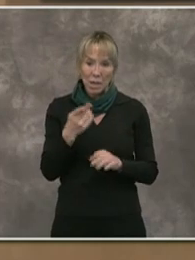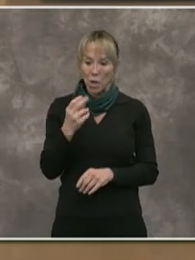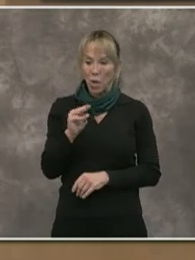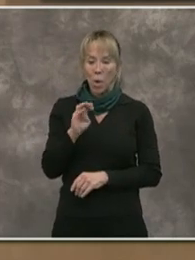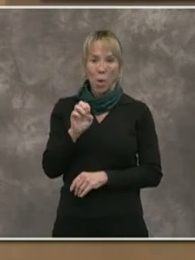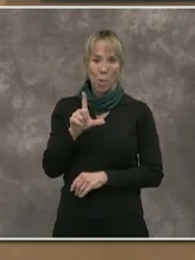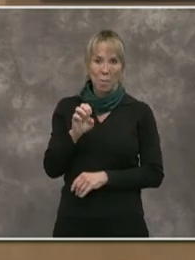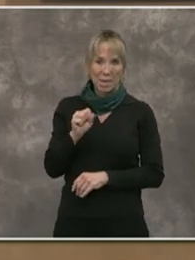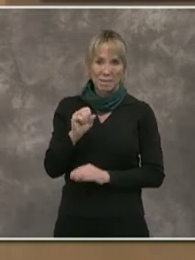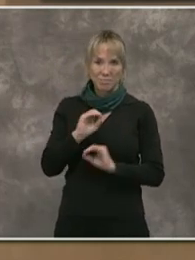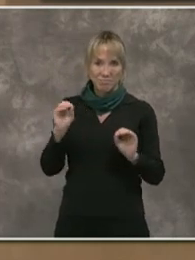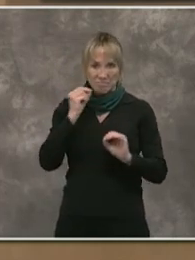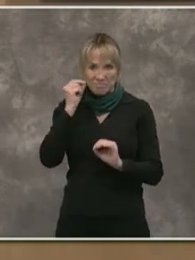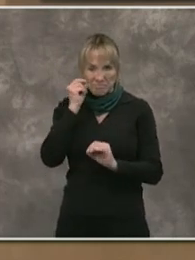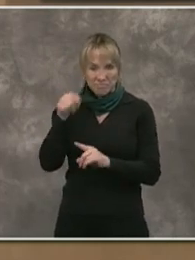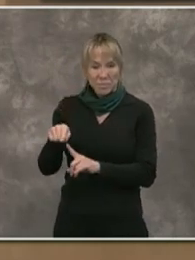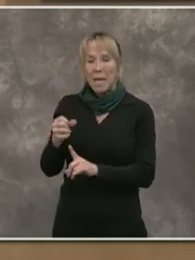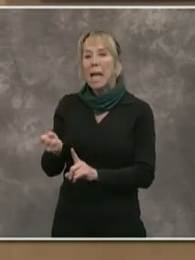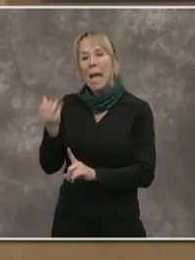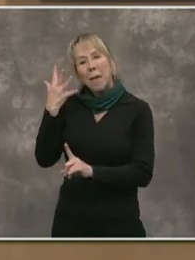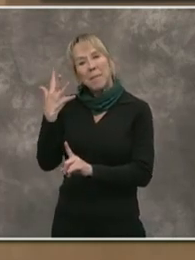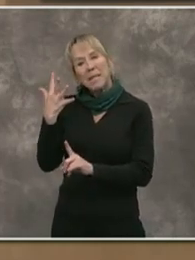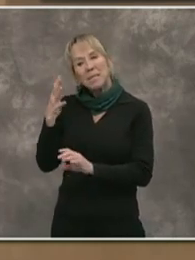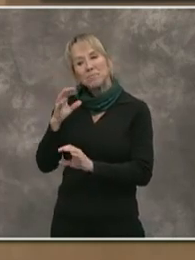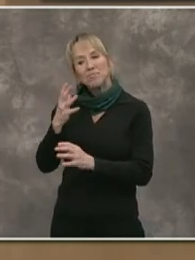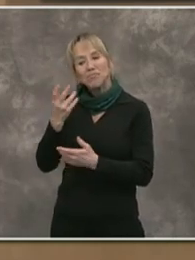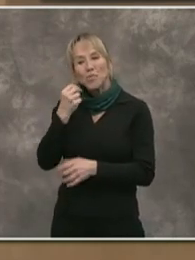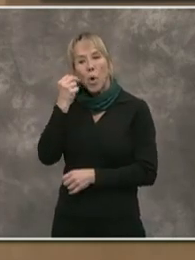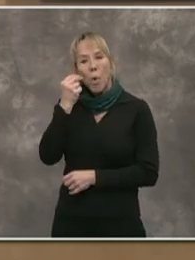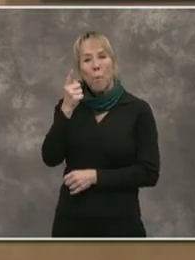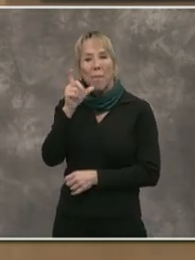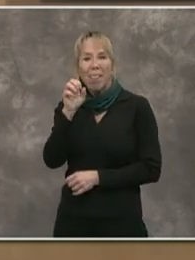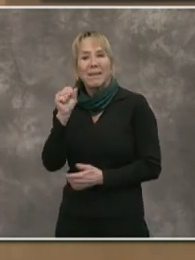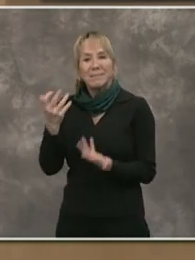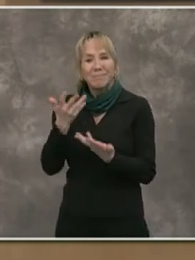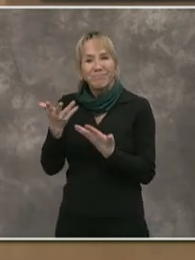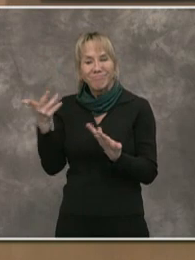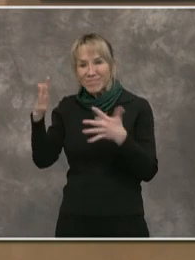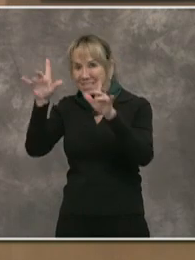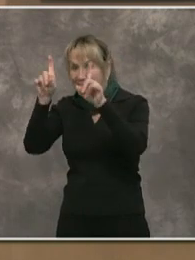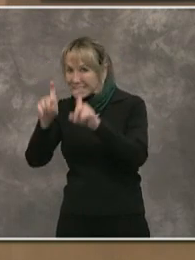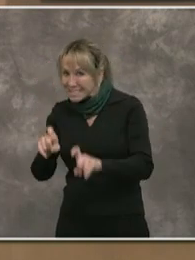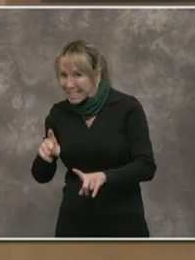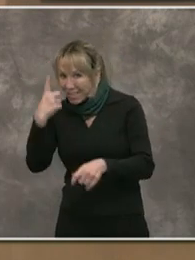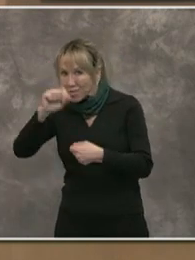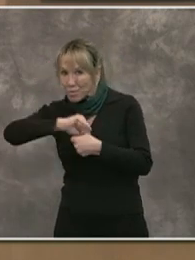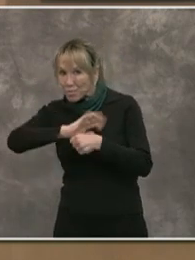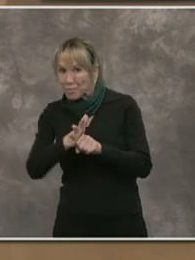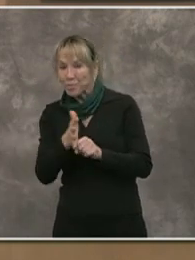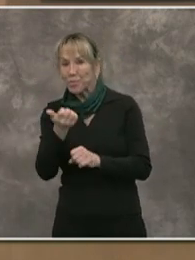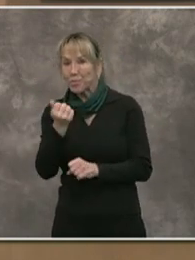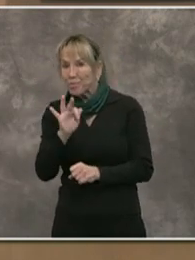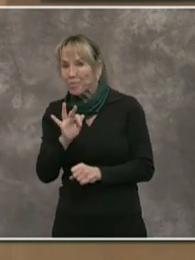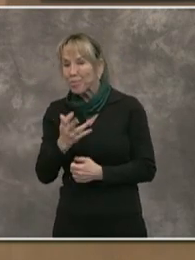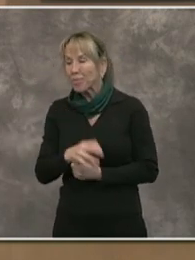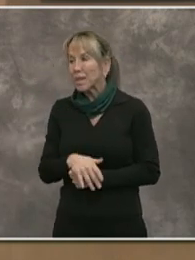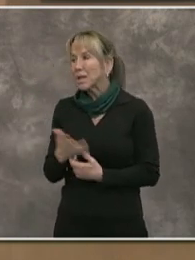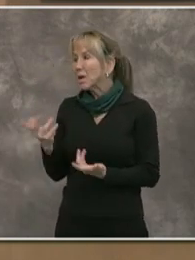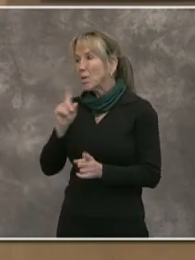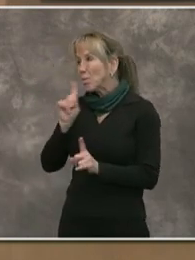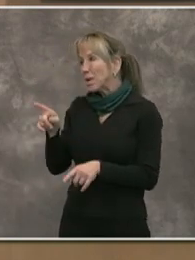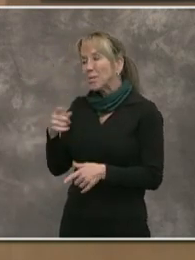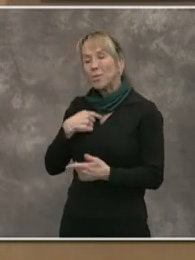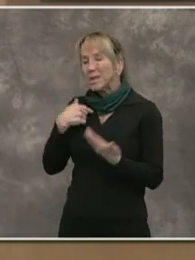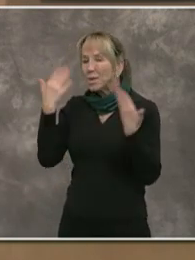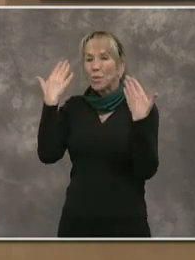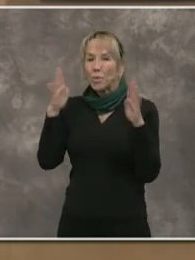homeless San Diegans have been tested for COVID-19? Well, the answer is we don't really know. We do know